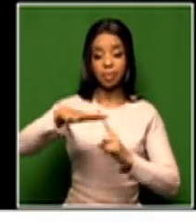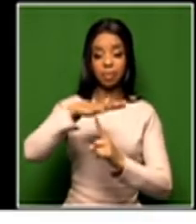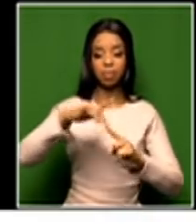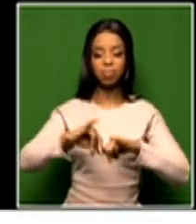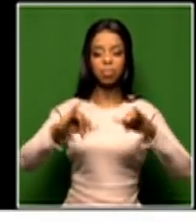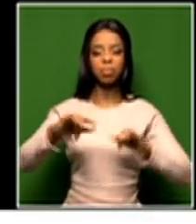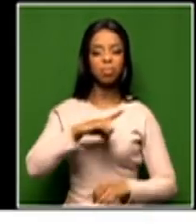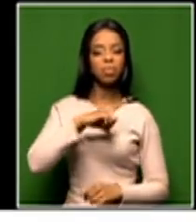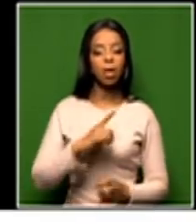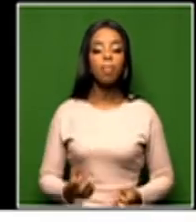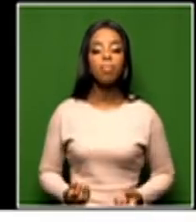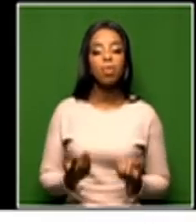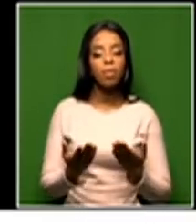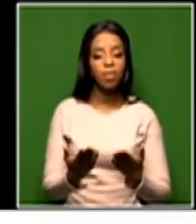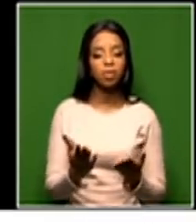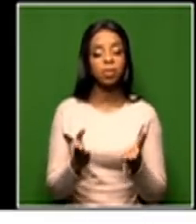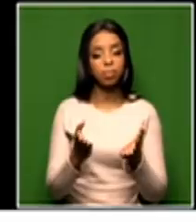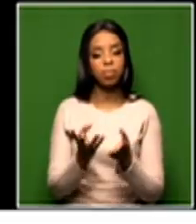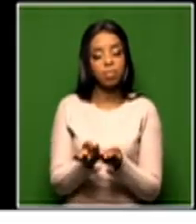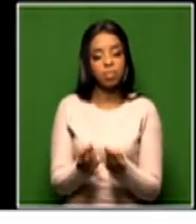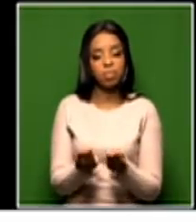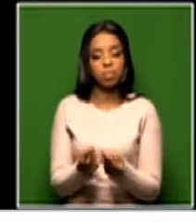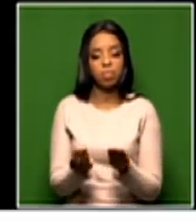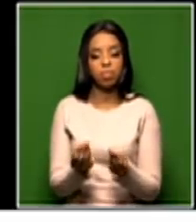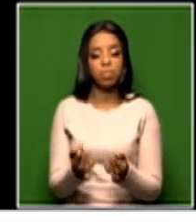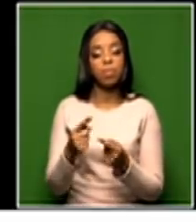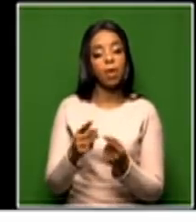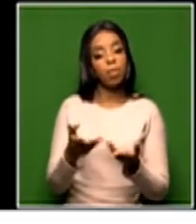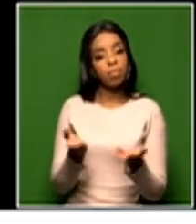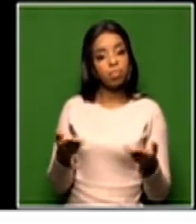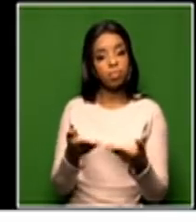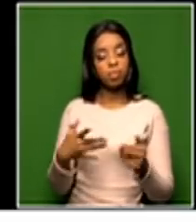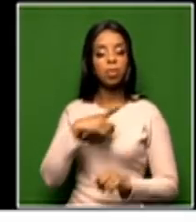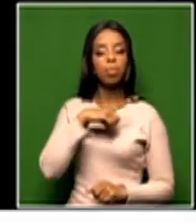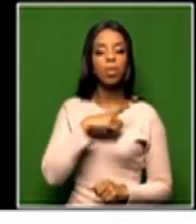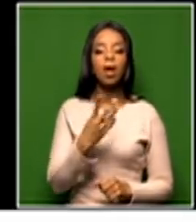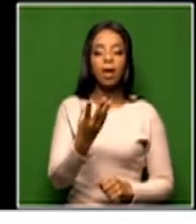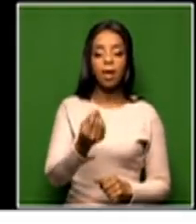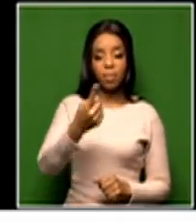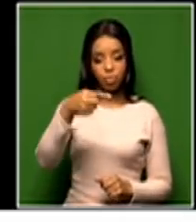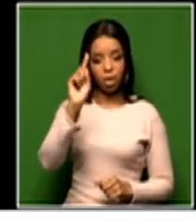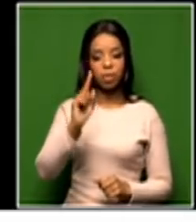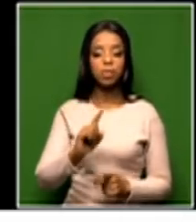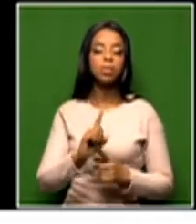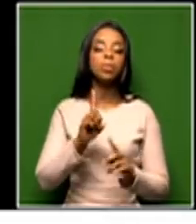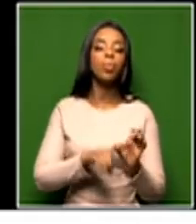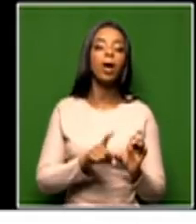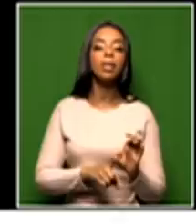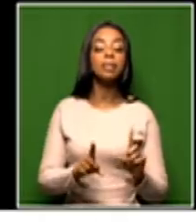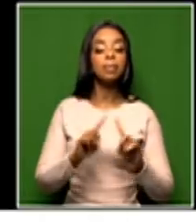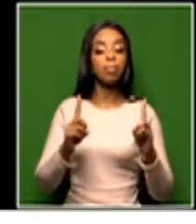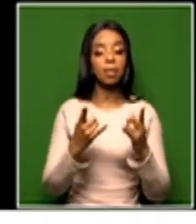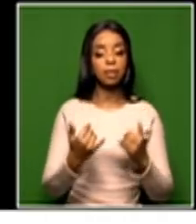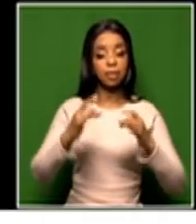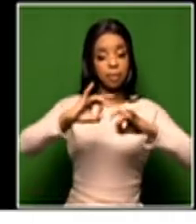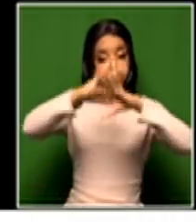but provided, of course, that the material was of the right quality. But what is also very clear